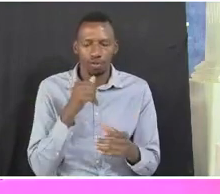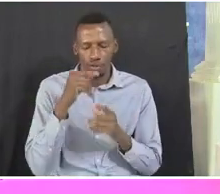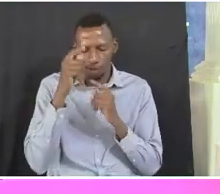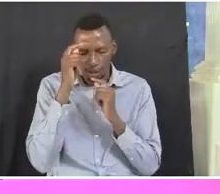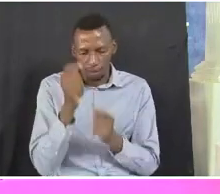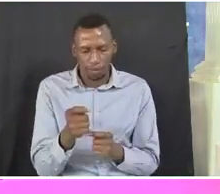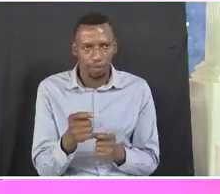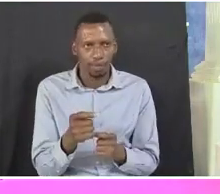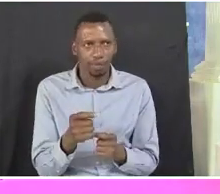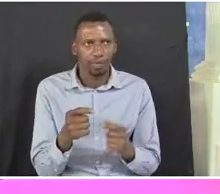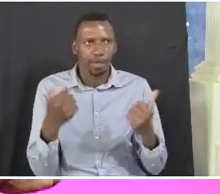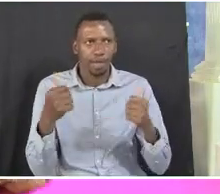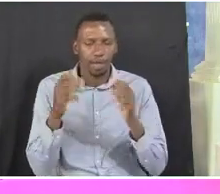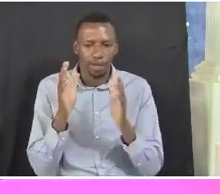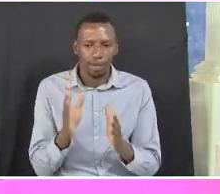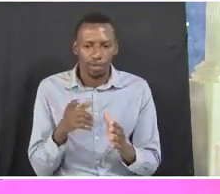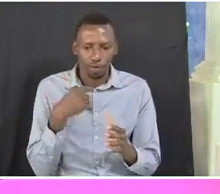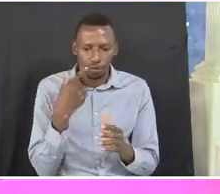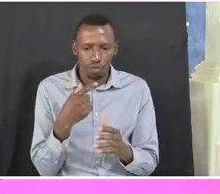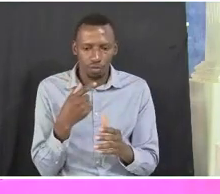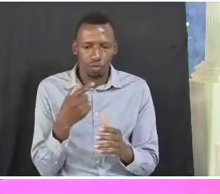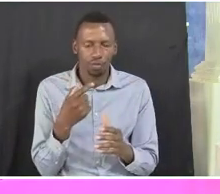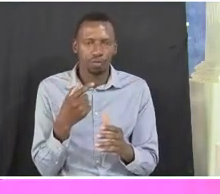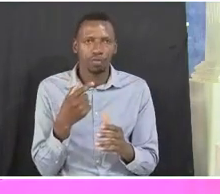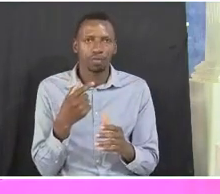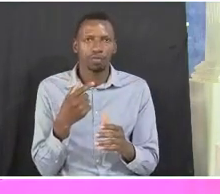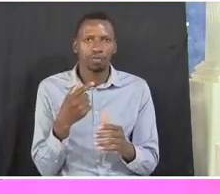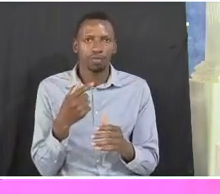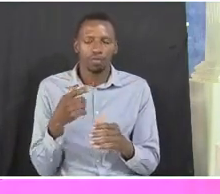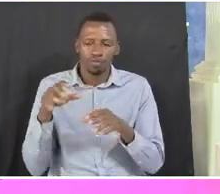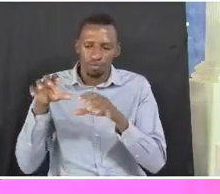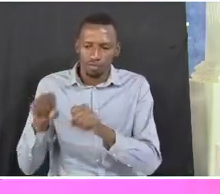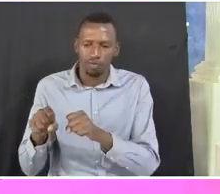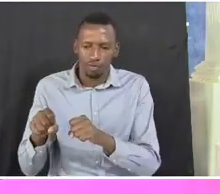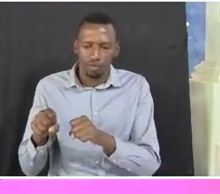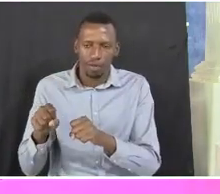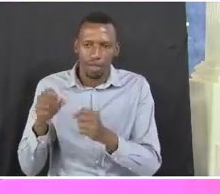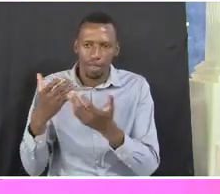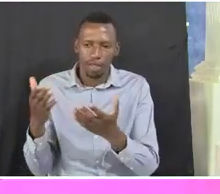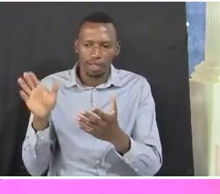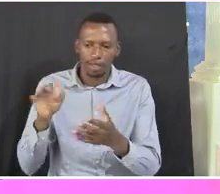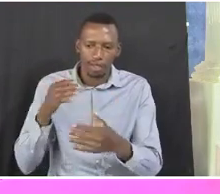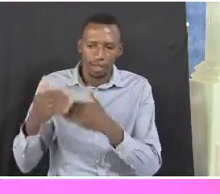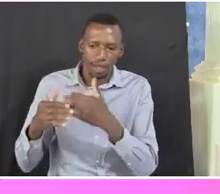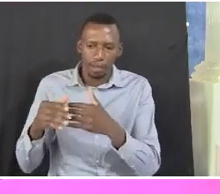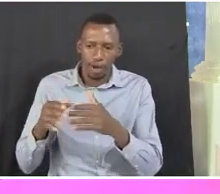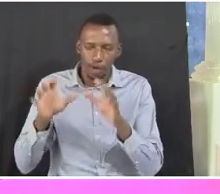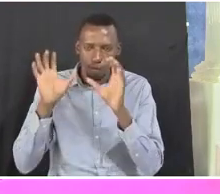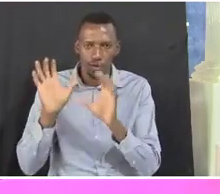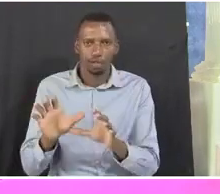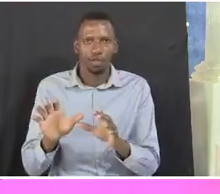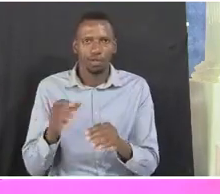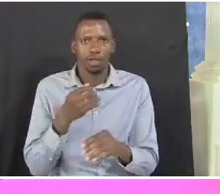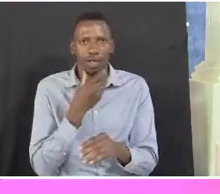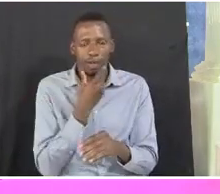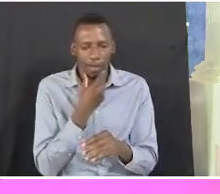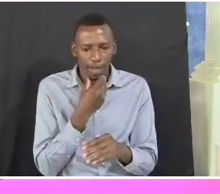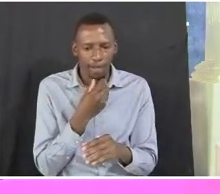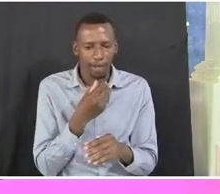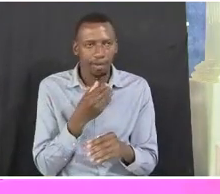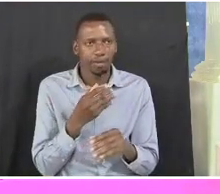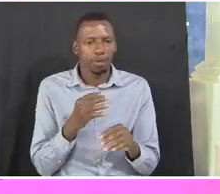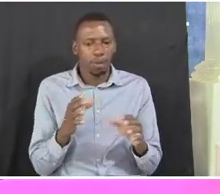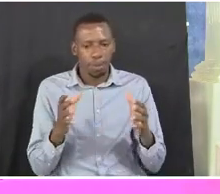Whoever coveted the wives or the possession of his neighbor took them by force, and the men exalted their deeds